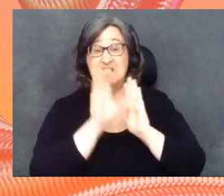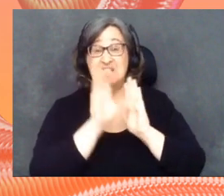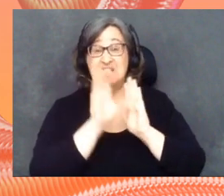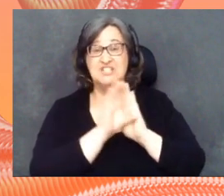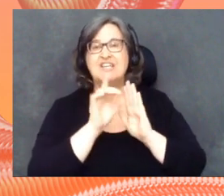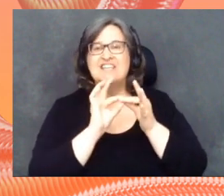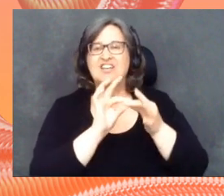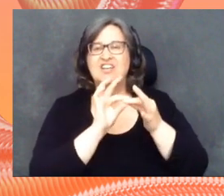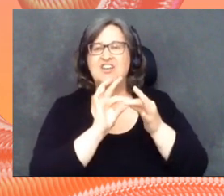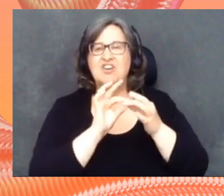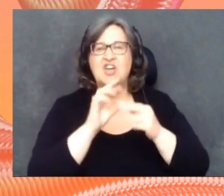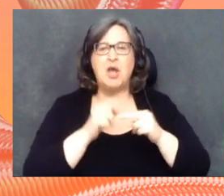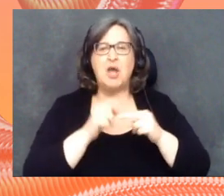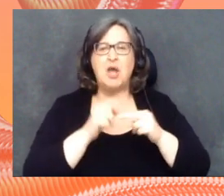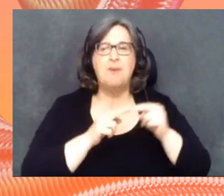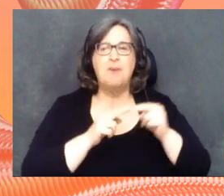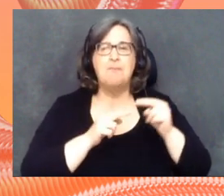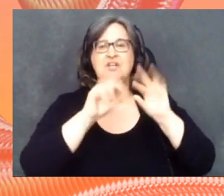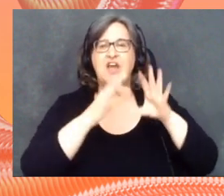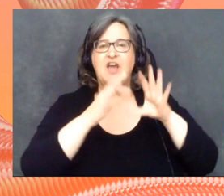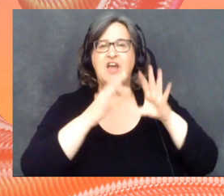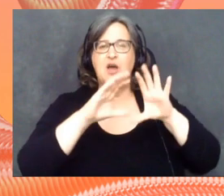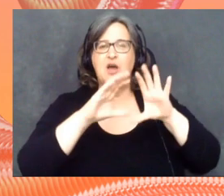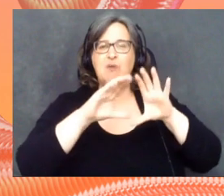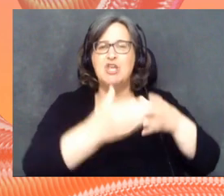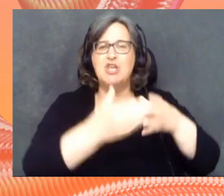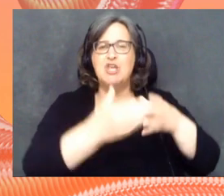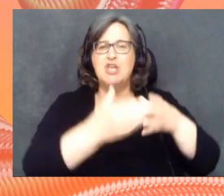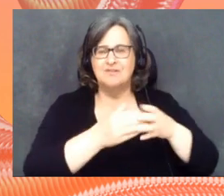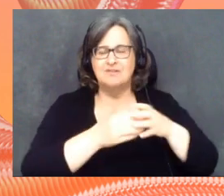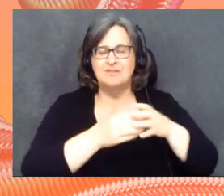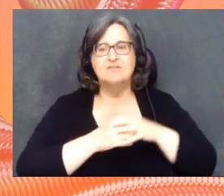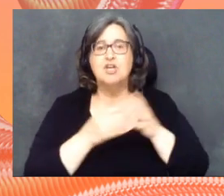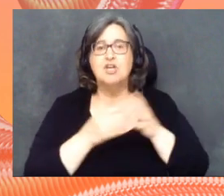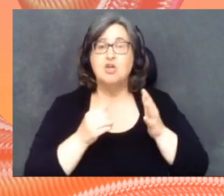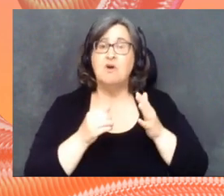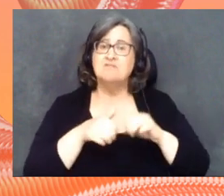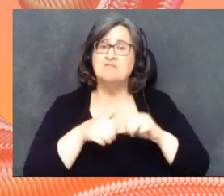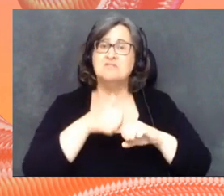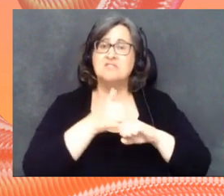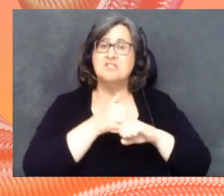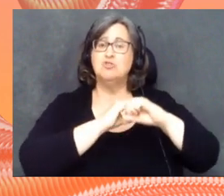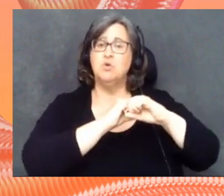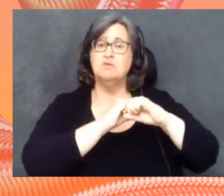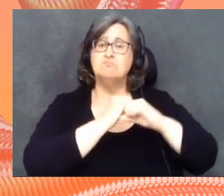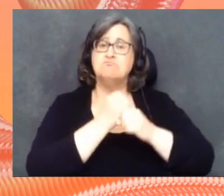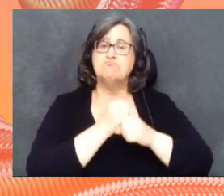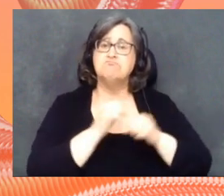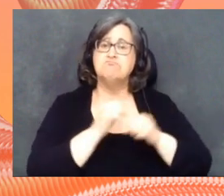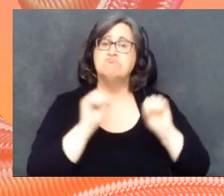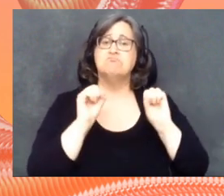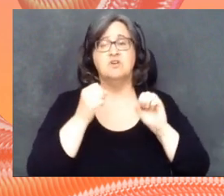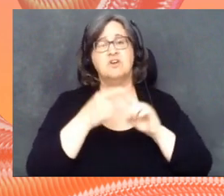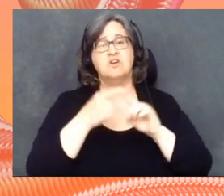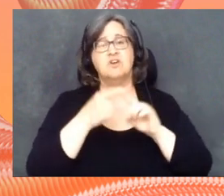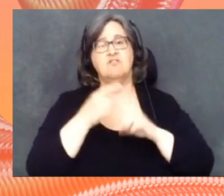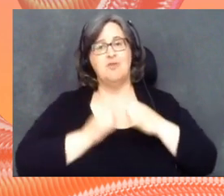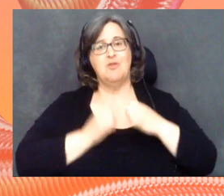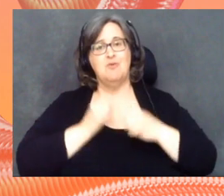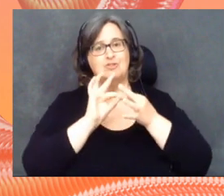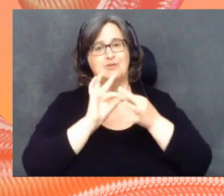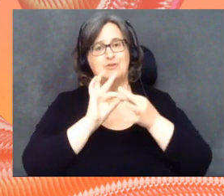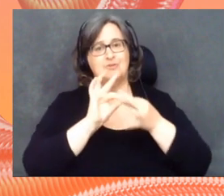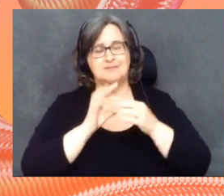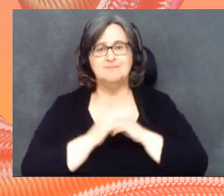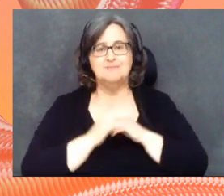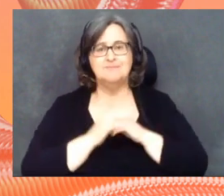some kind of family unit and wanting to create security through the emotional bonds.